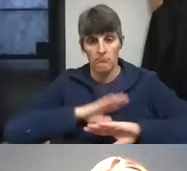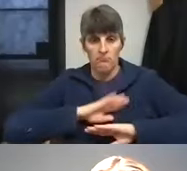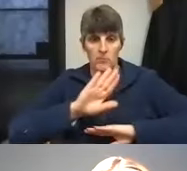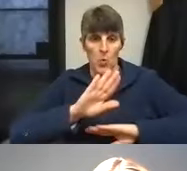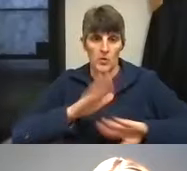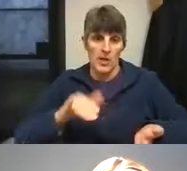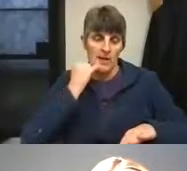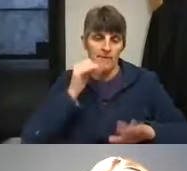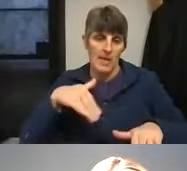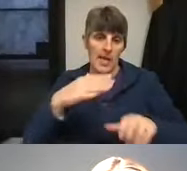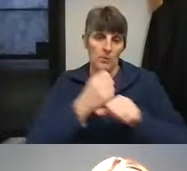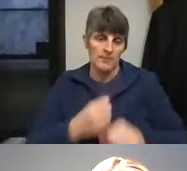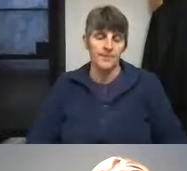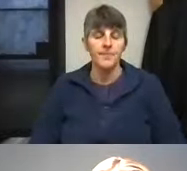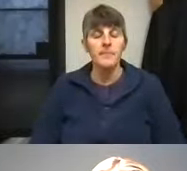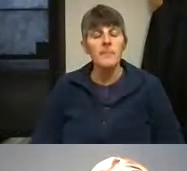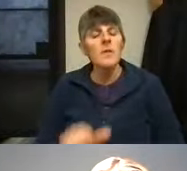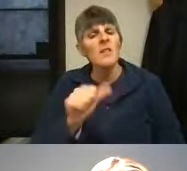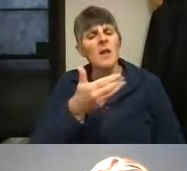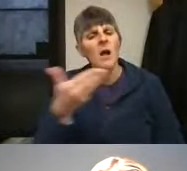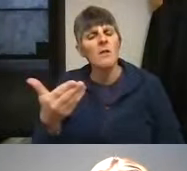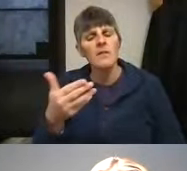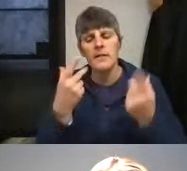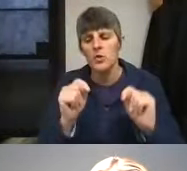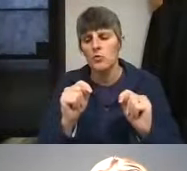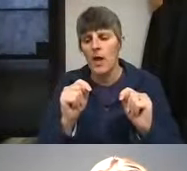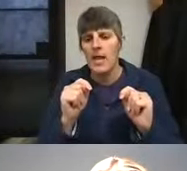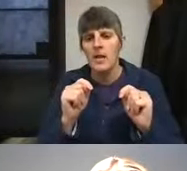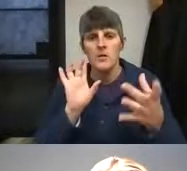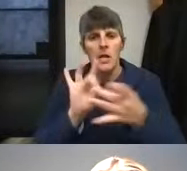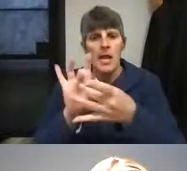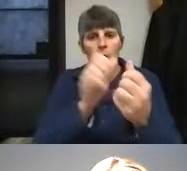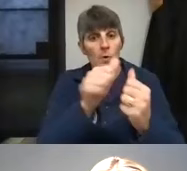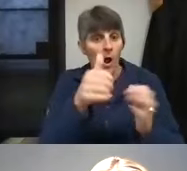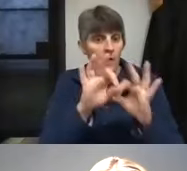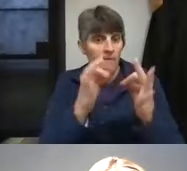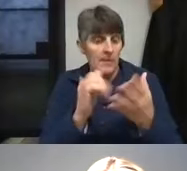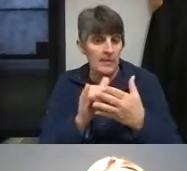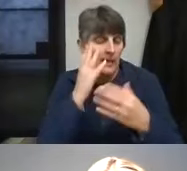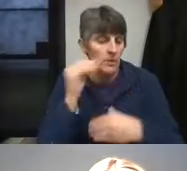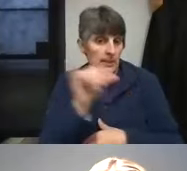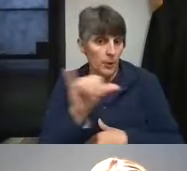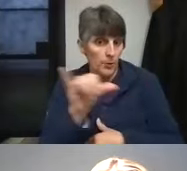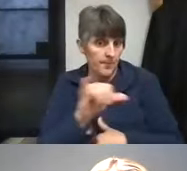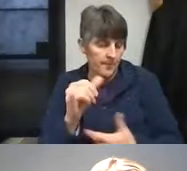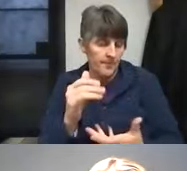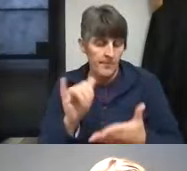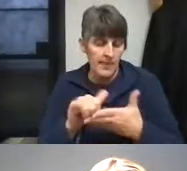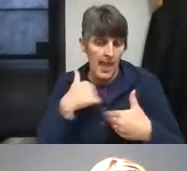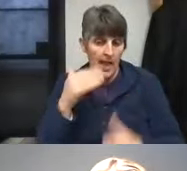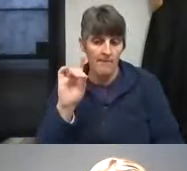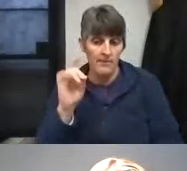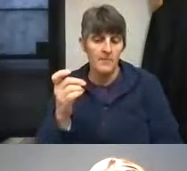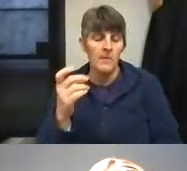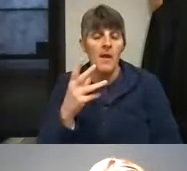already getting it. The other thing is trying to connect with other families that have a child with a disability or an autism diagnosis.